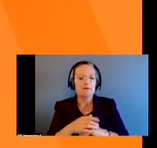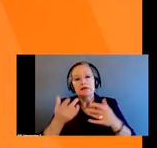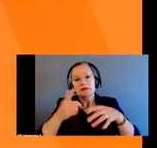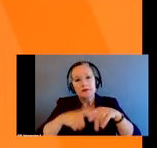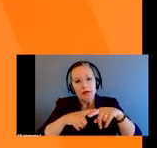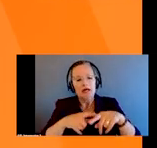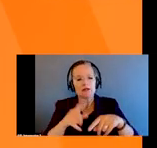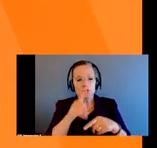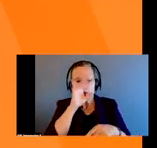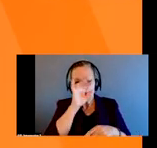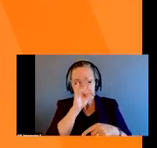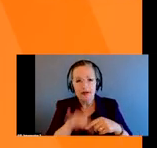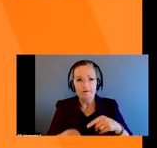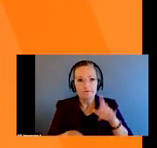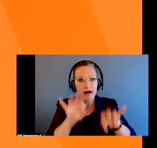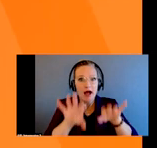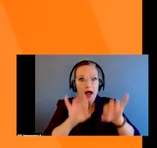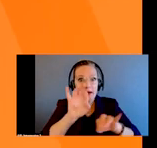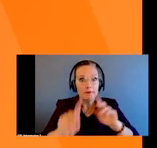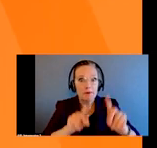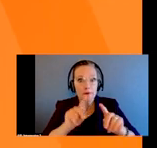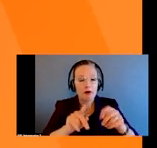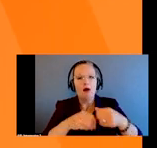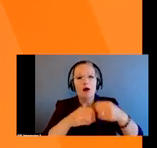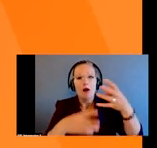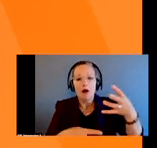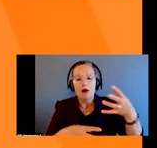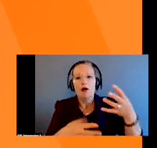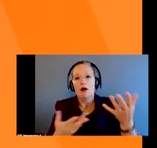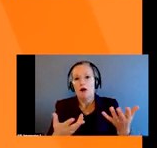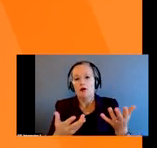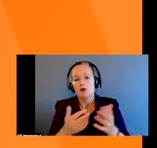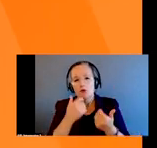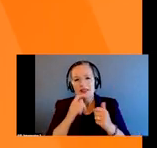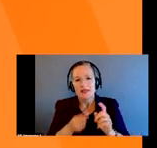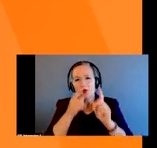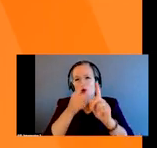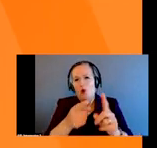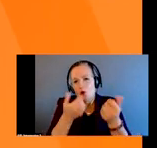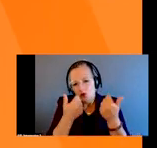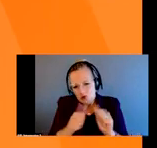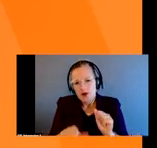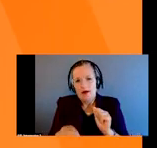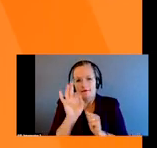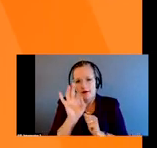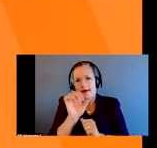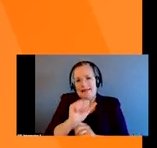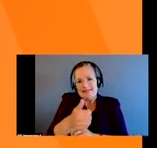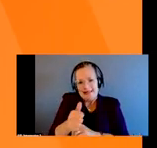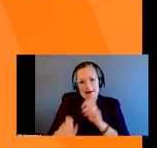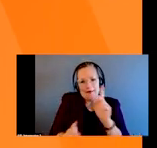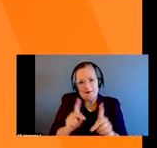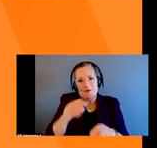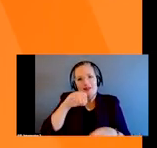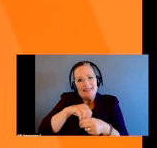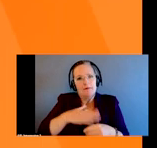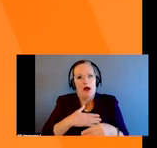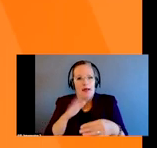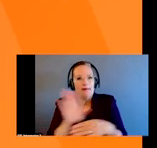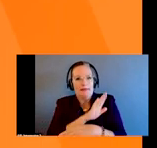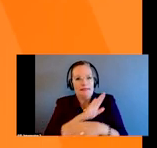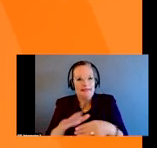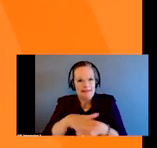that. But I always want to connect. I always want to follow at least 10 people per day that are in my industry, so that that